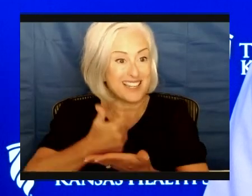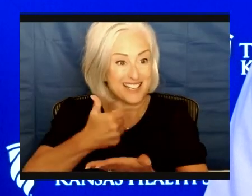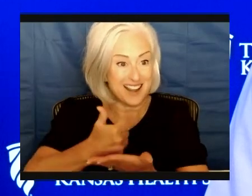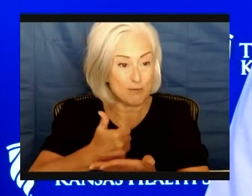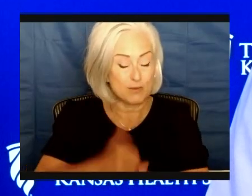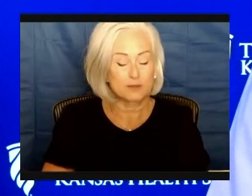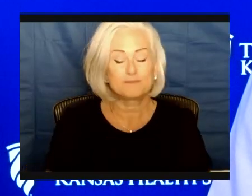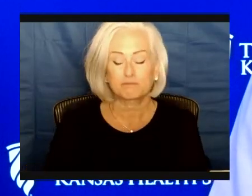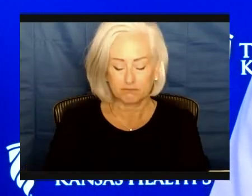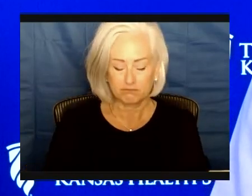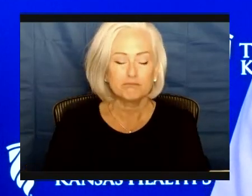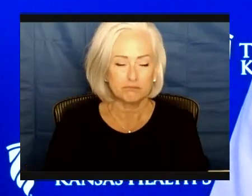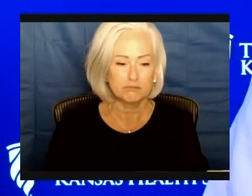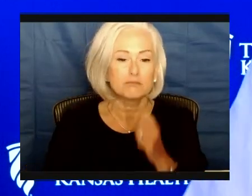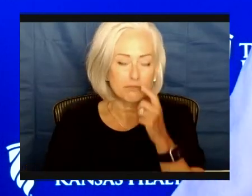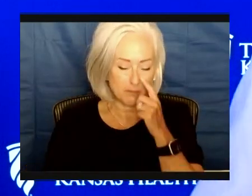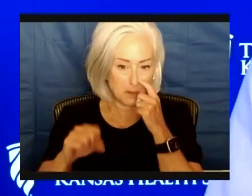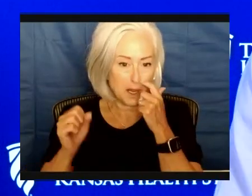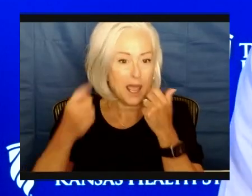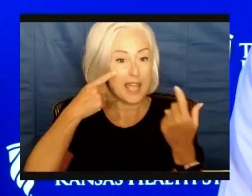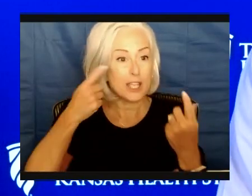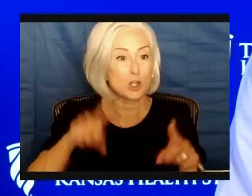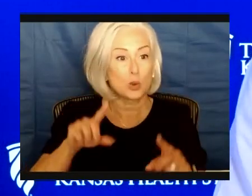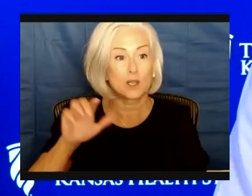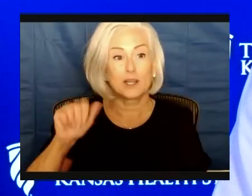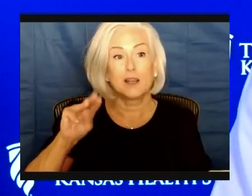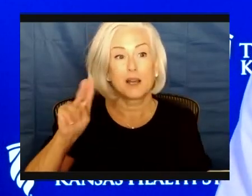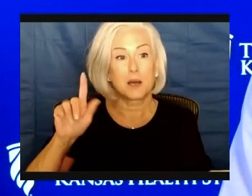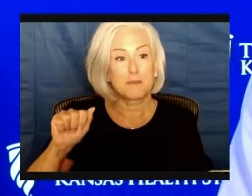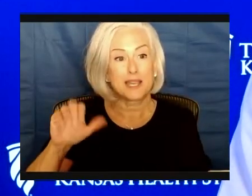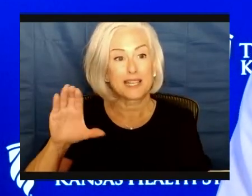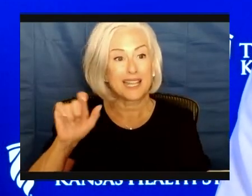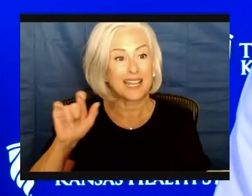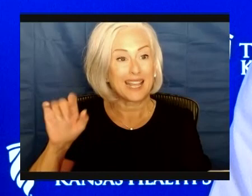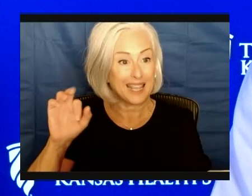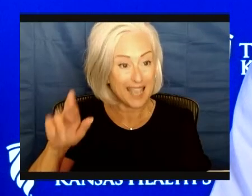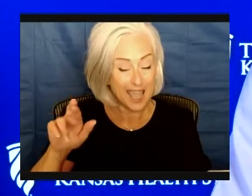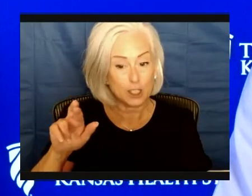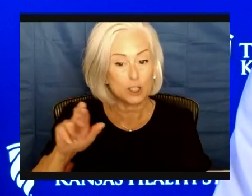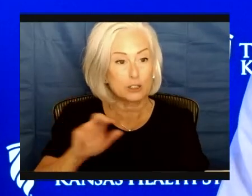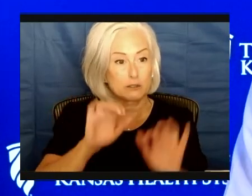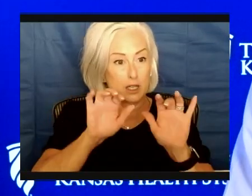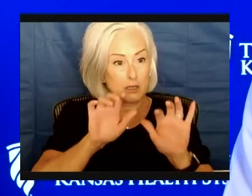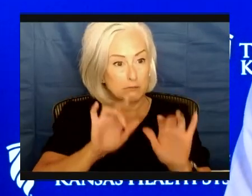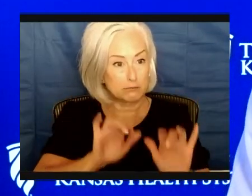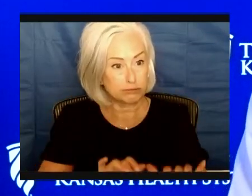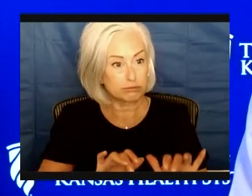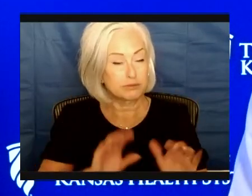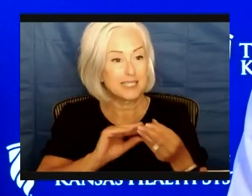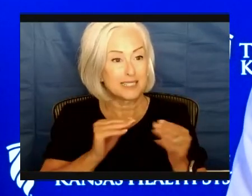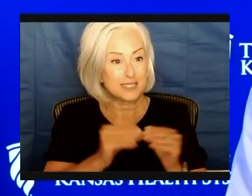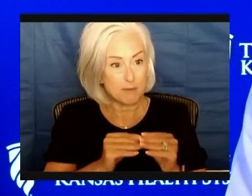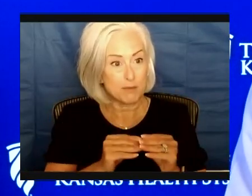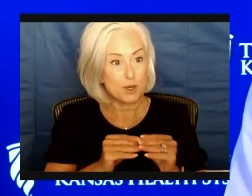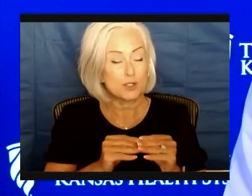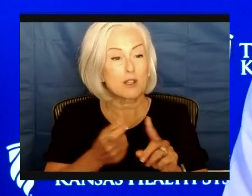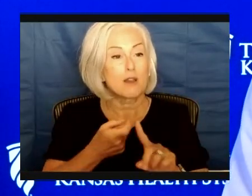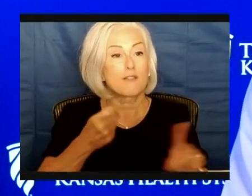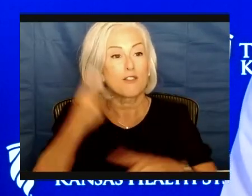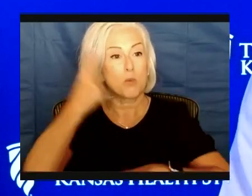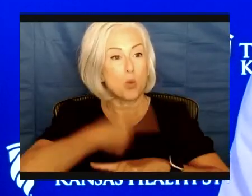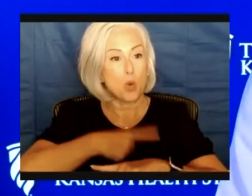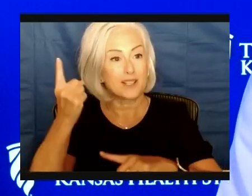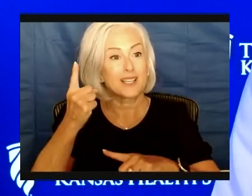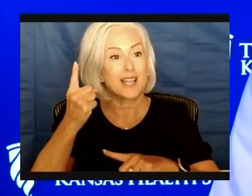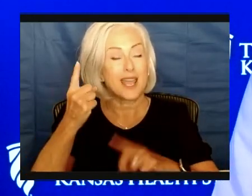Amanda Cackler put together those numbers last week from one of our days as a snapshot, and just looking at those that were up to date